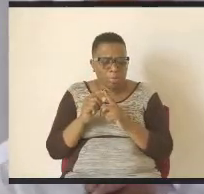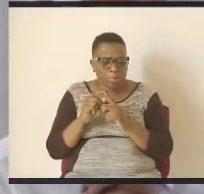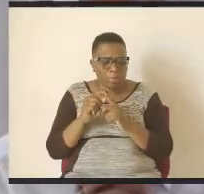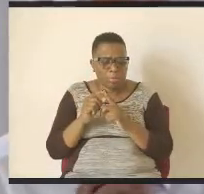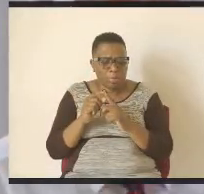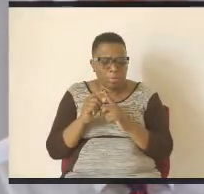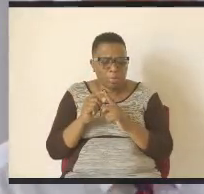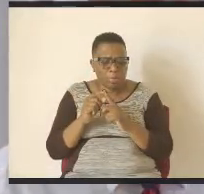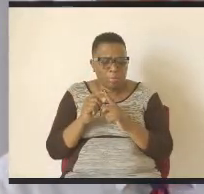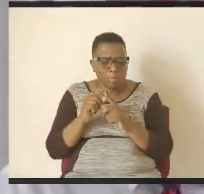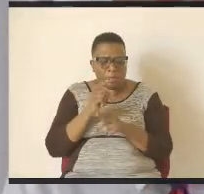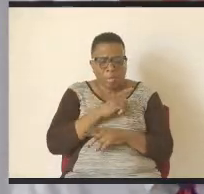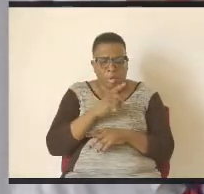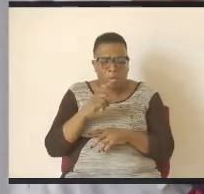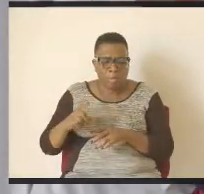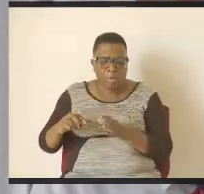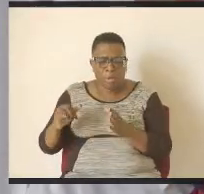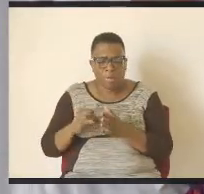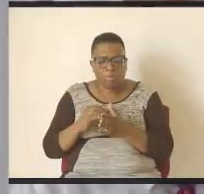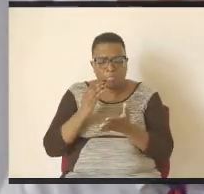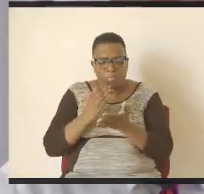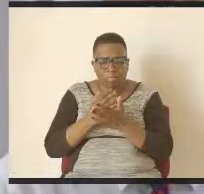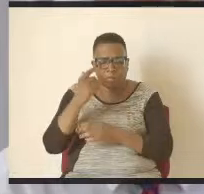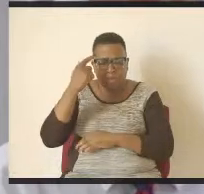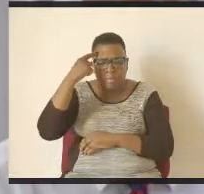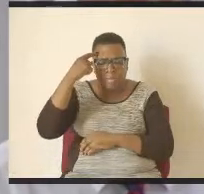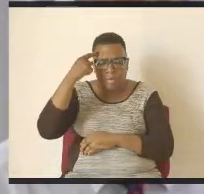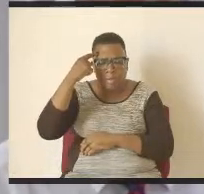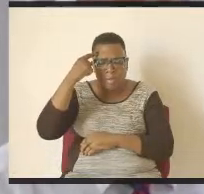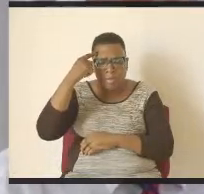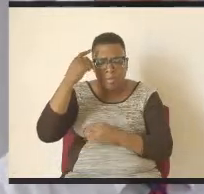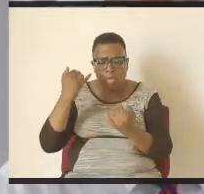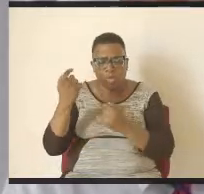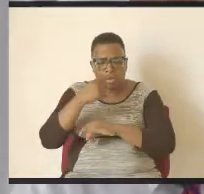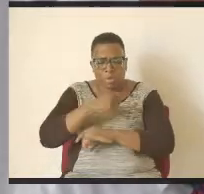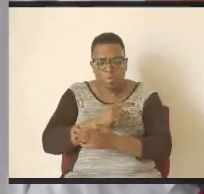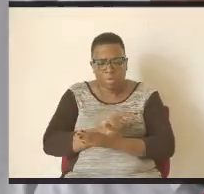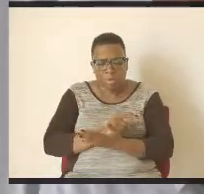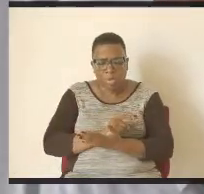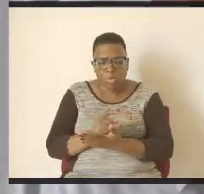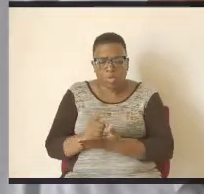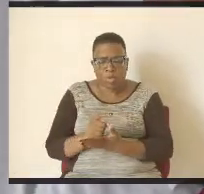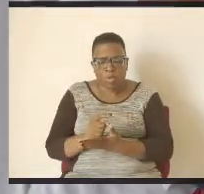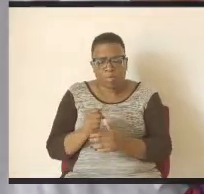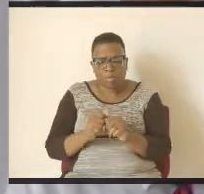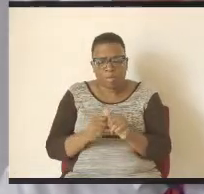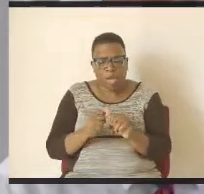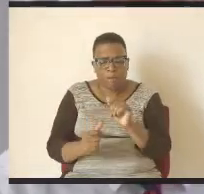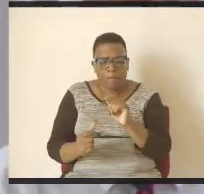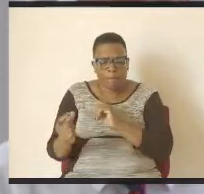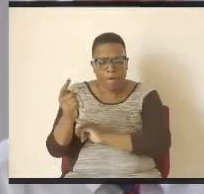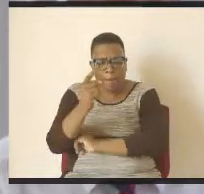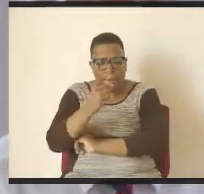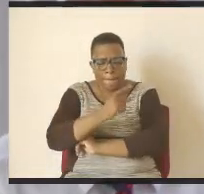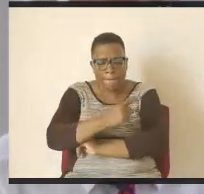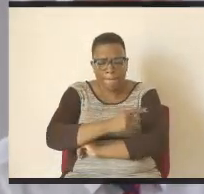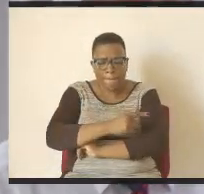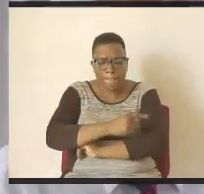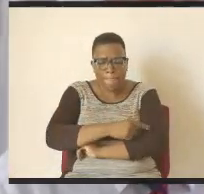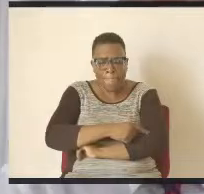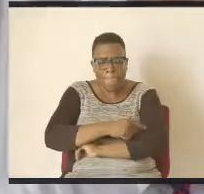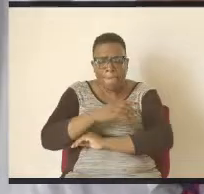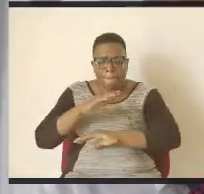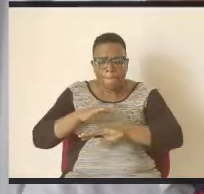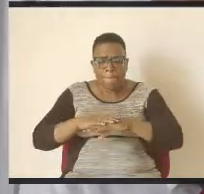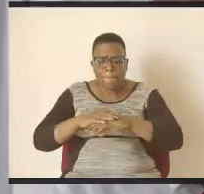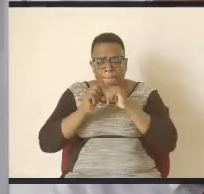And Lord, we pray that we'll reflect today, this week, we'll reflect every day on the blessing